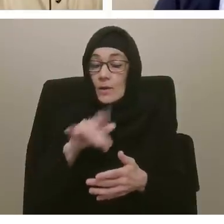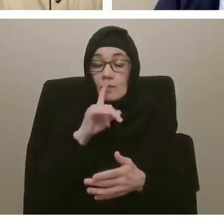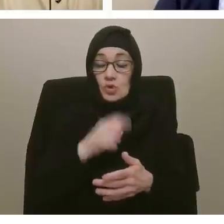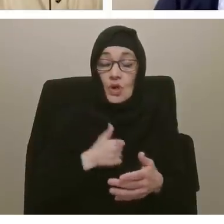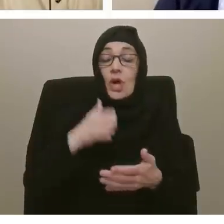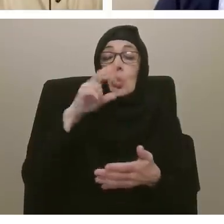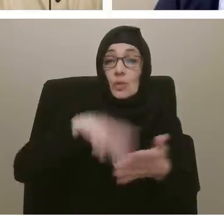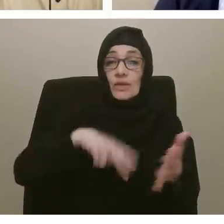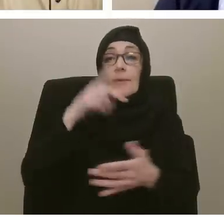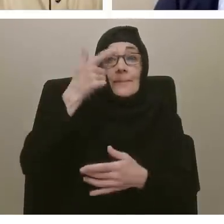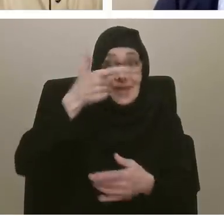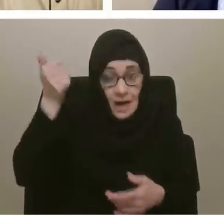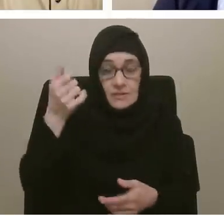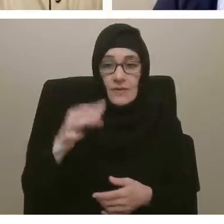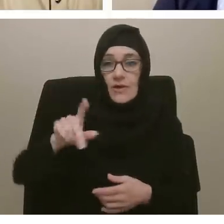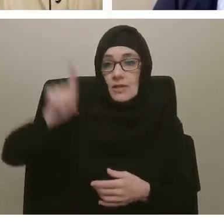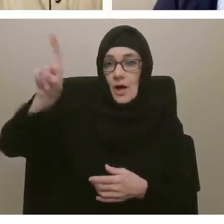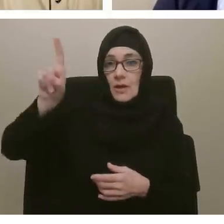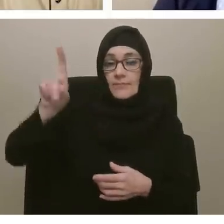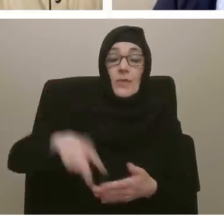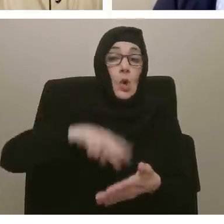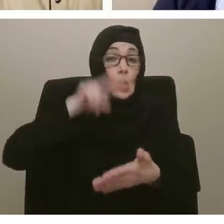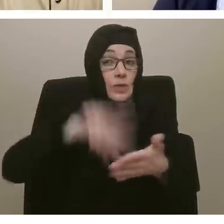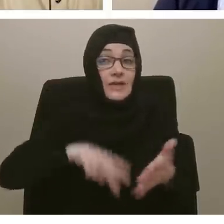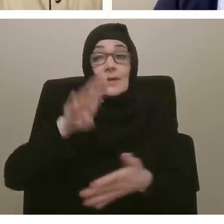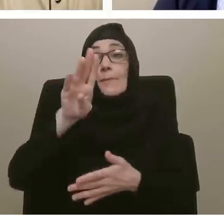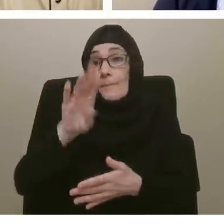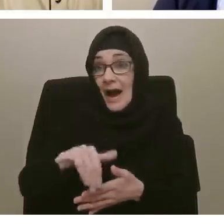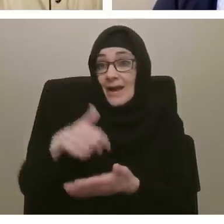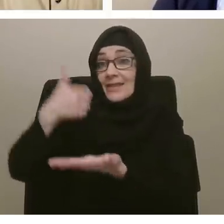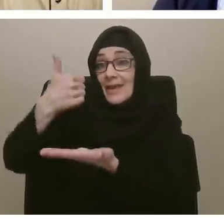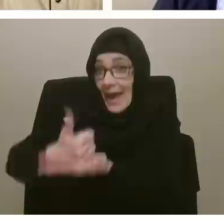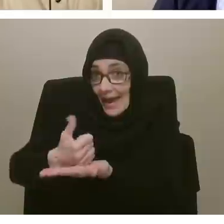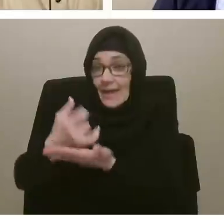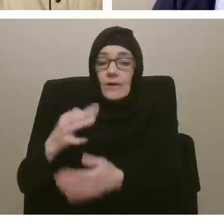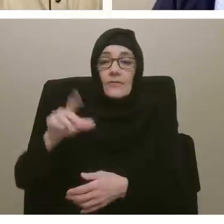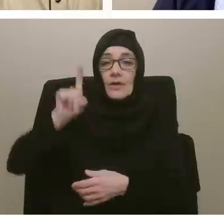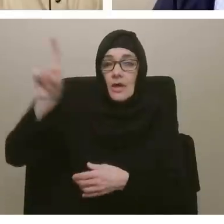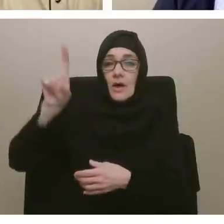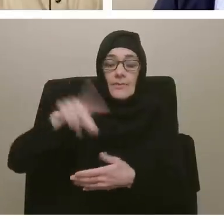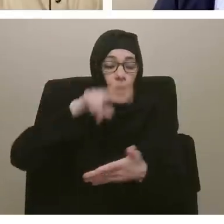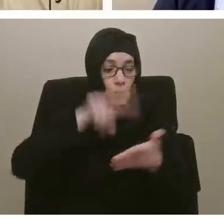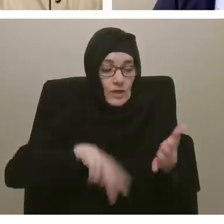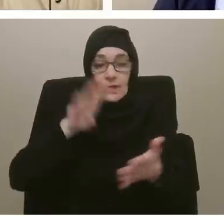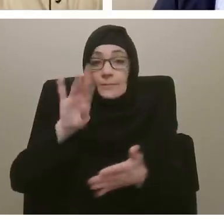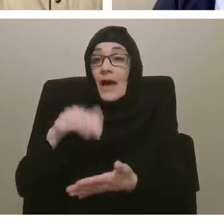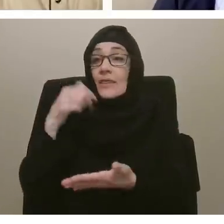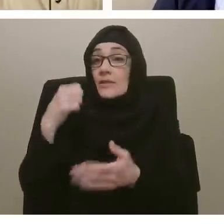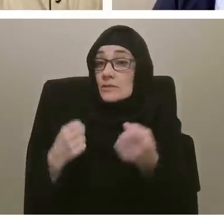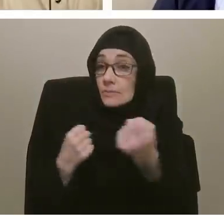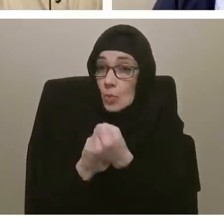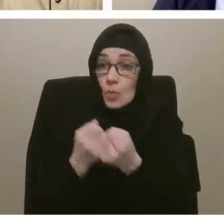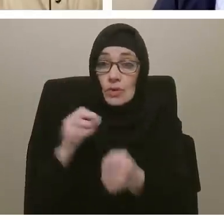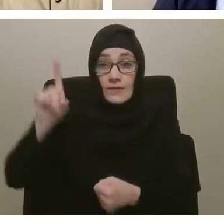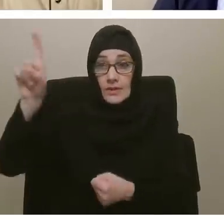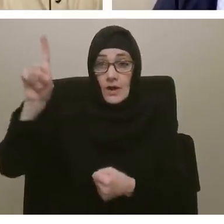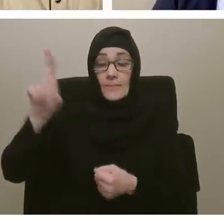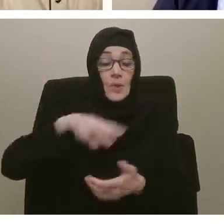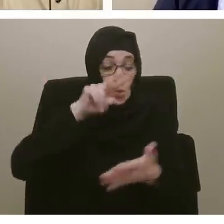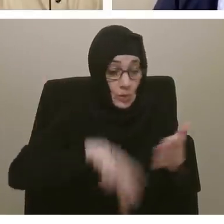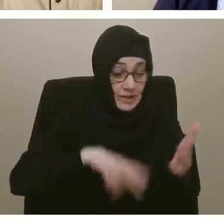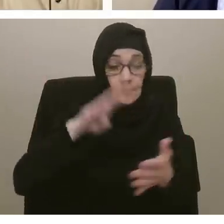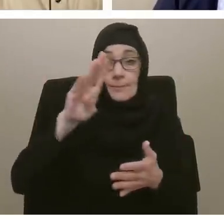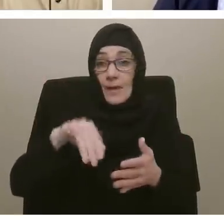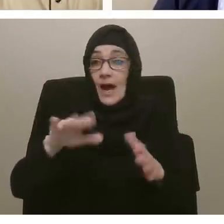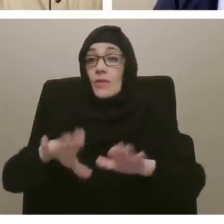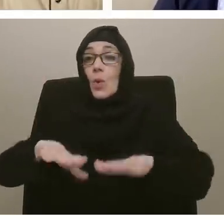because of Allah subhanahu wa ta'ala. Read by the aid of Allah. Read by the support of Allah. Read by the opening